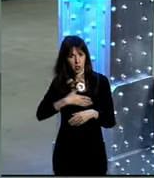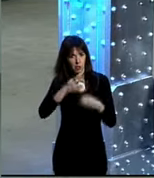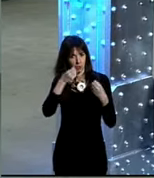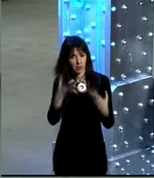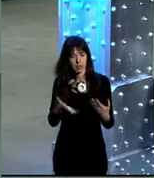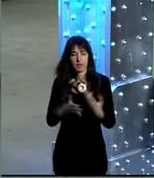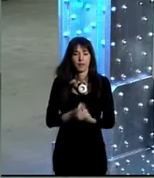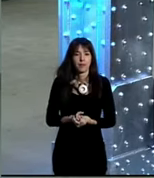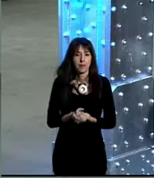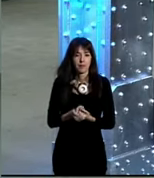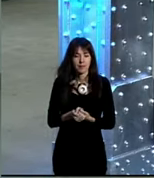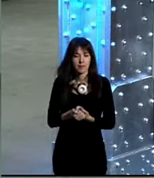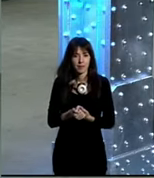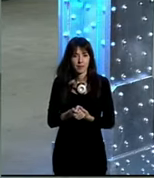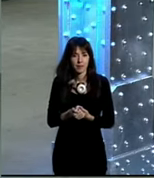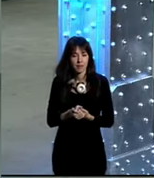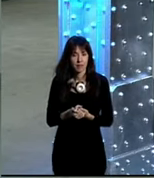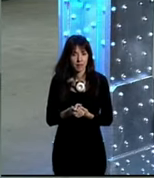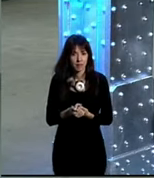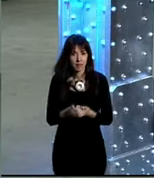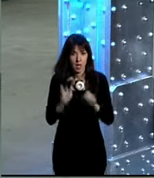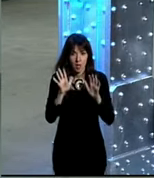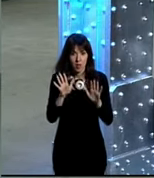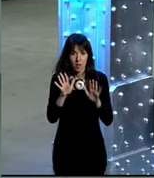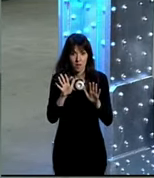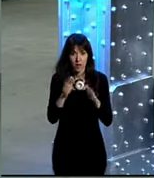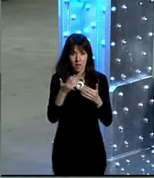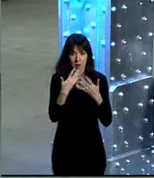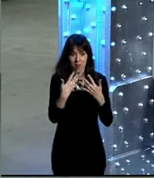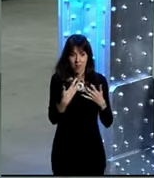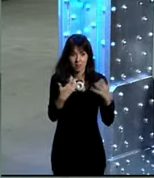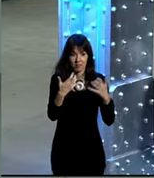find a way for all of this to reach an audience, and that's topic number 3.